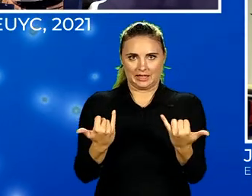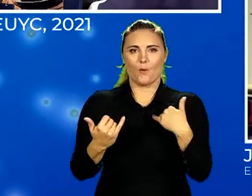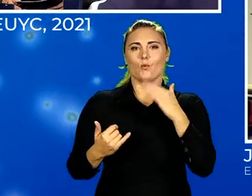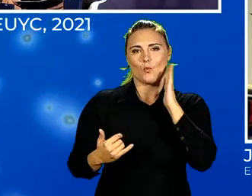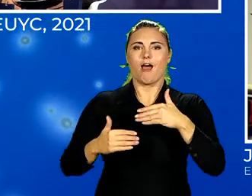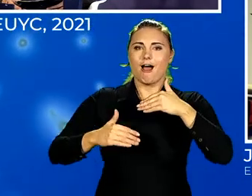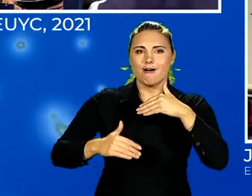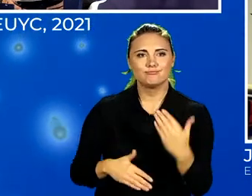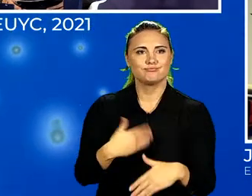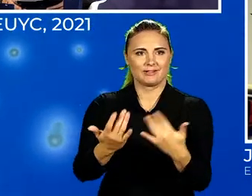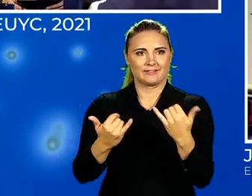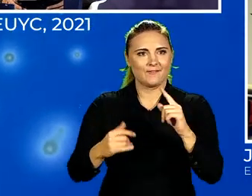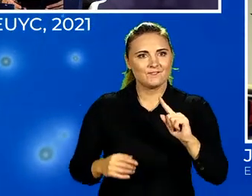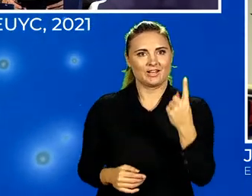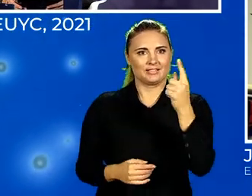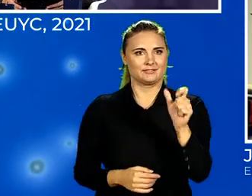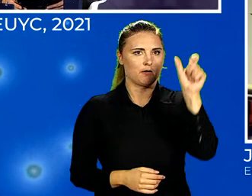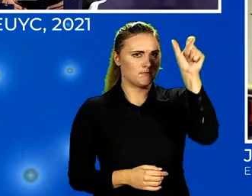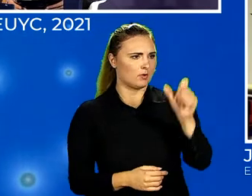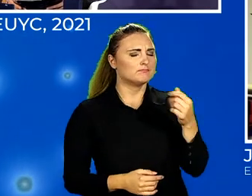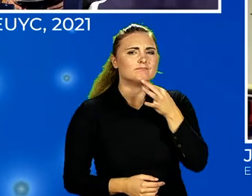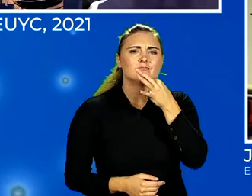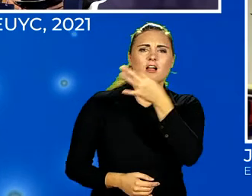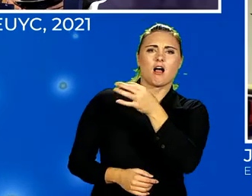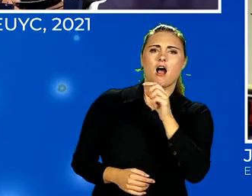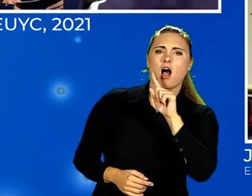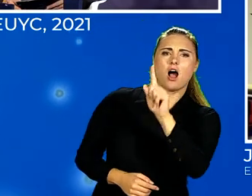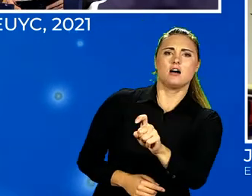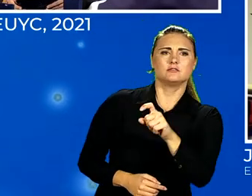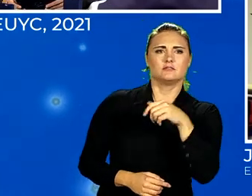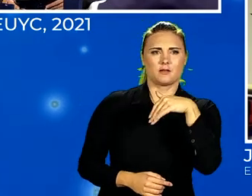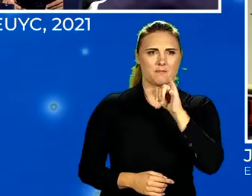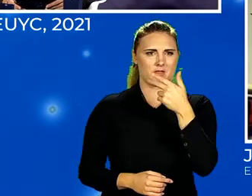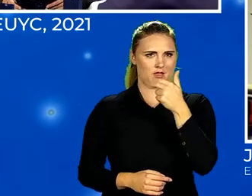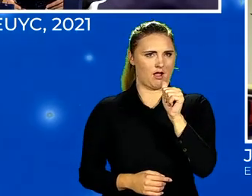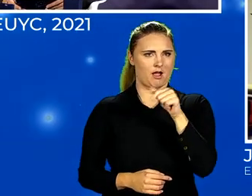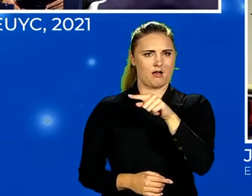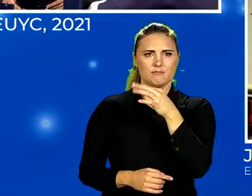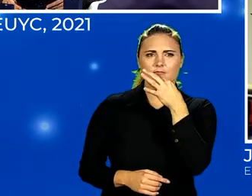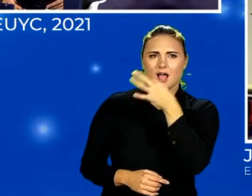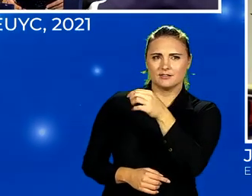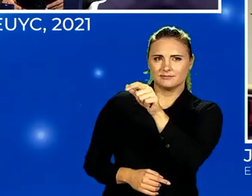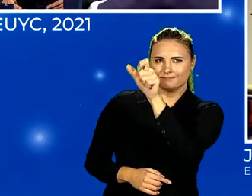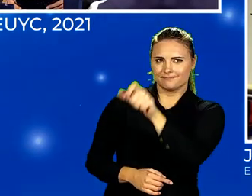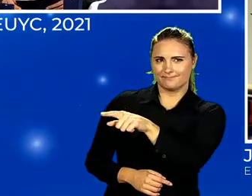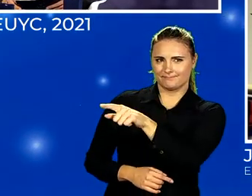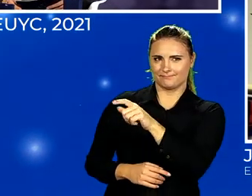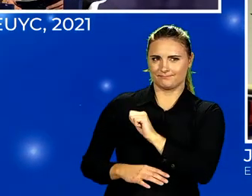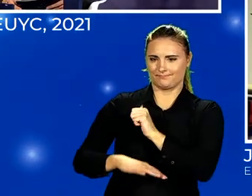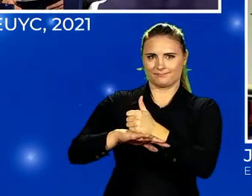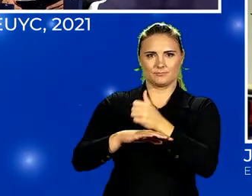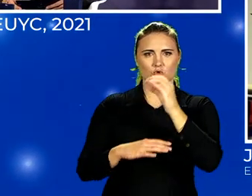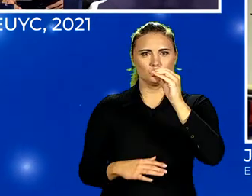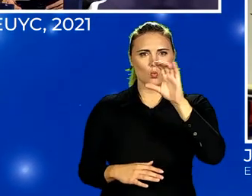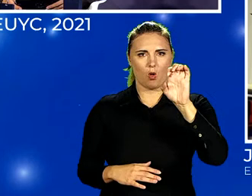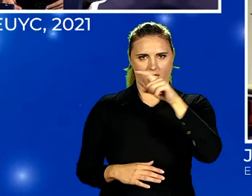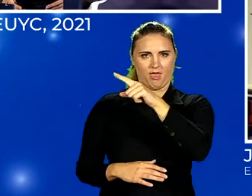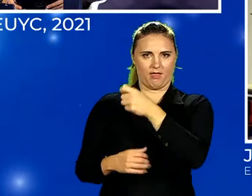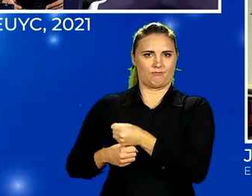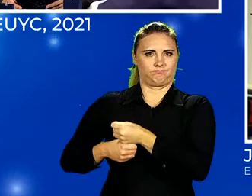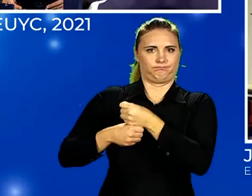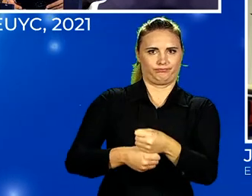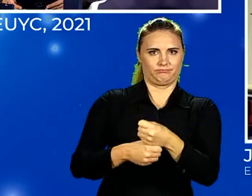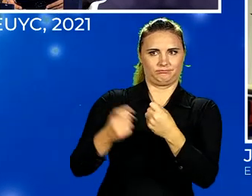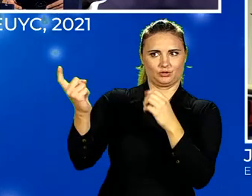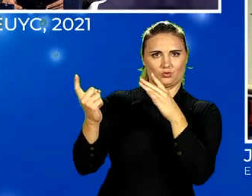for you regarding the position that you're in. You're representing the Advisory Council on Youth. It is the highest decision-making body for young people in the